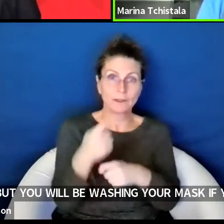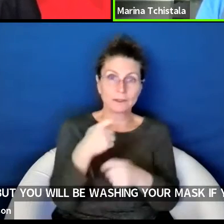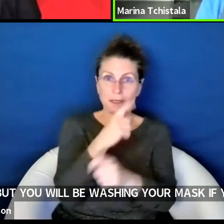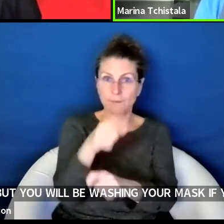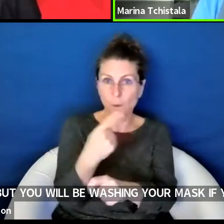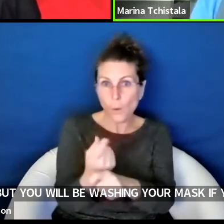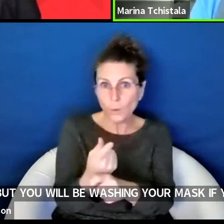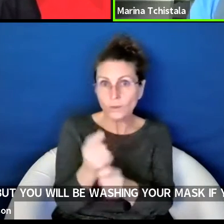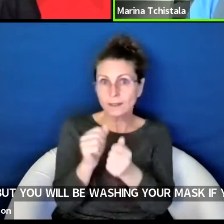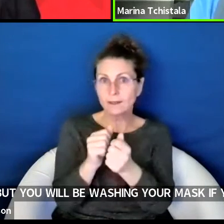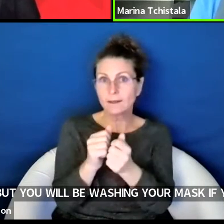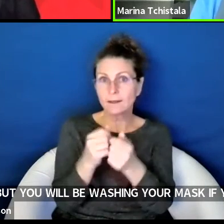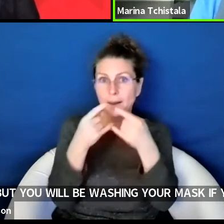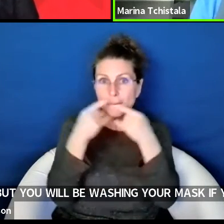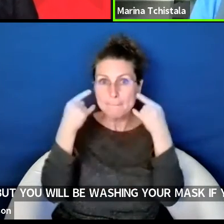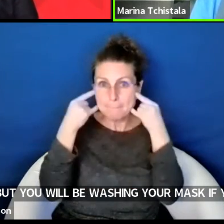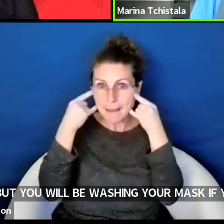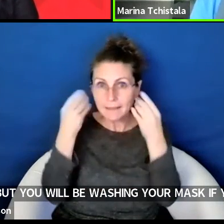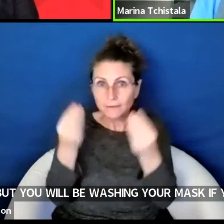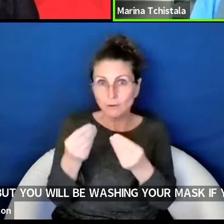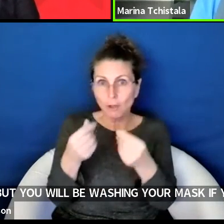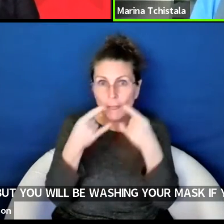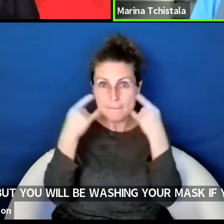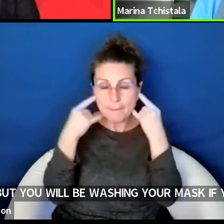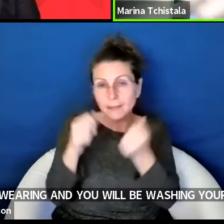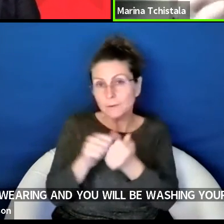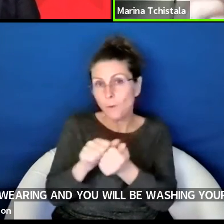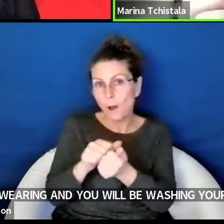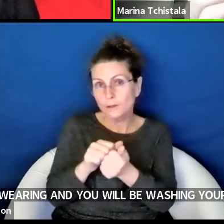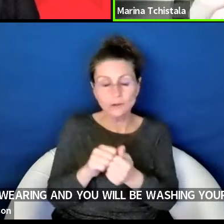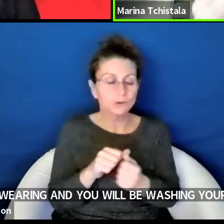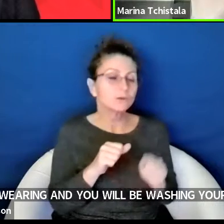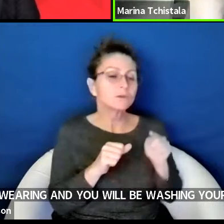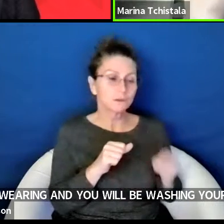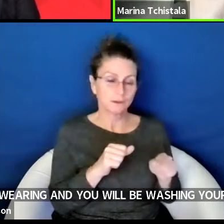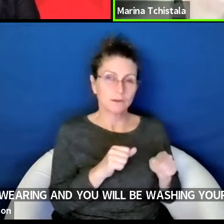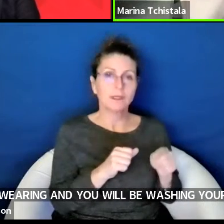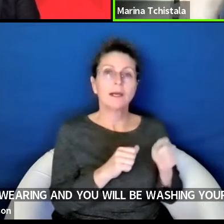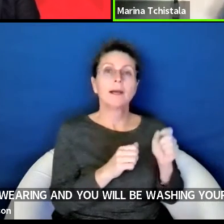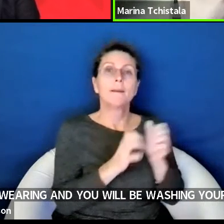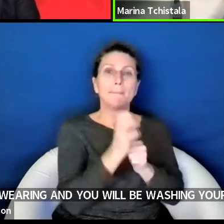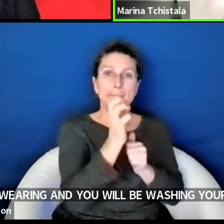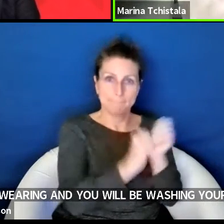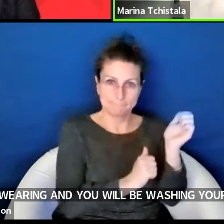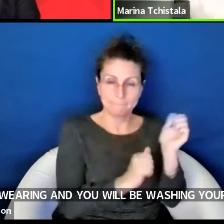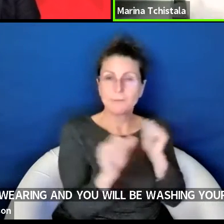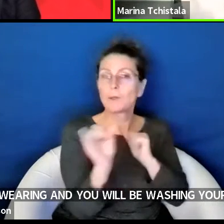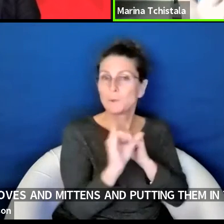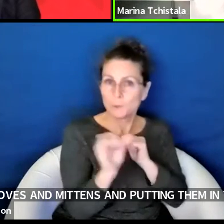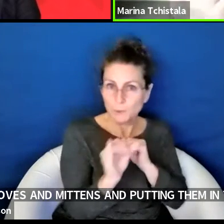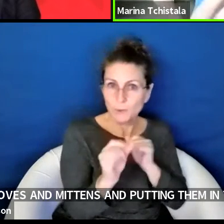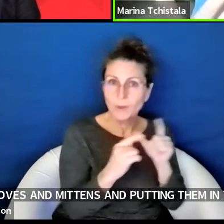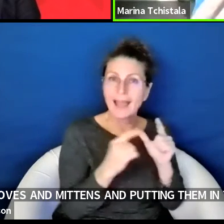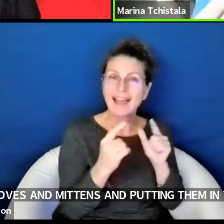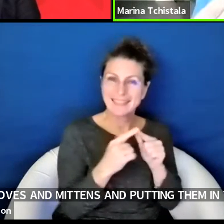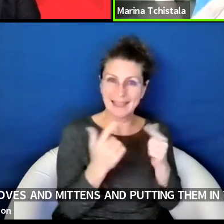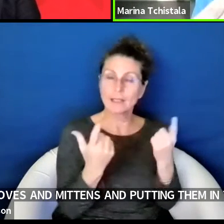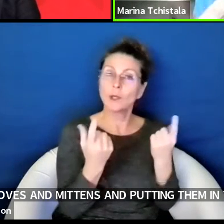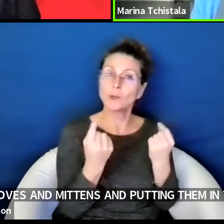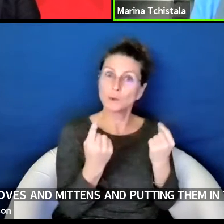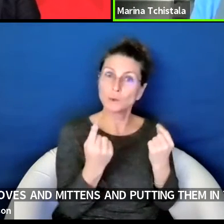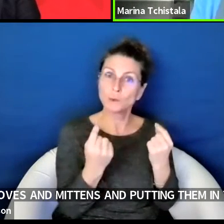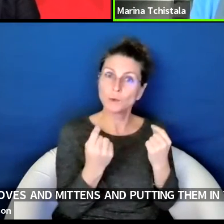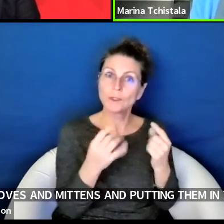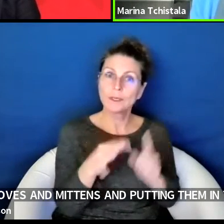and putting them in the dryer or putting them just on a radiator to get it warm and dry to kill the potential